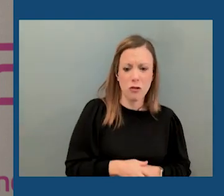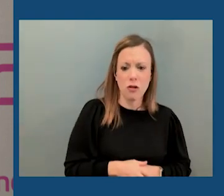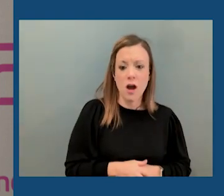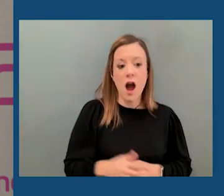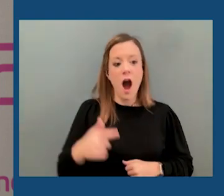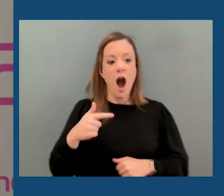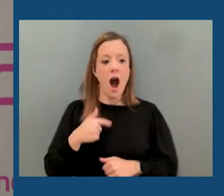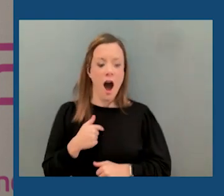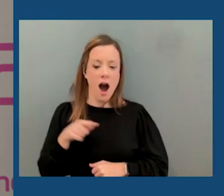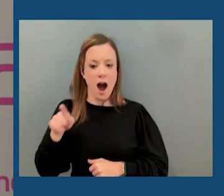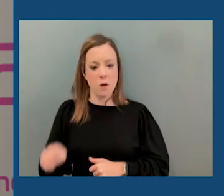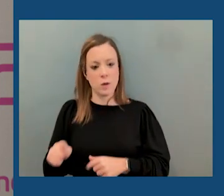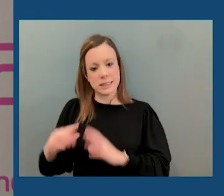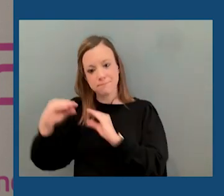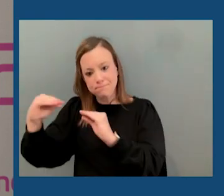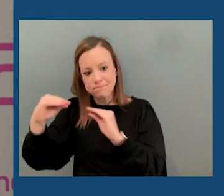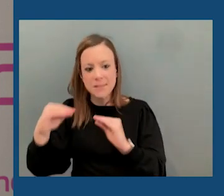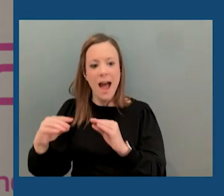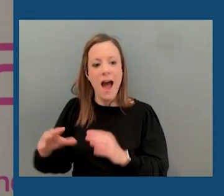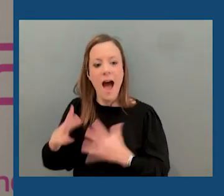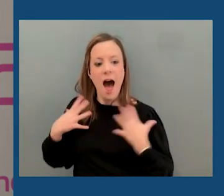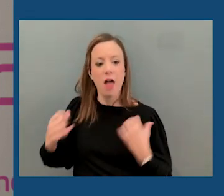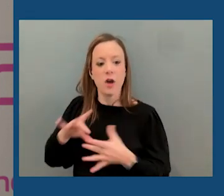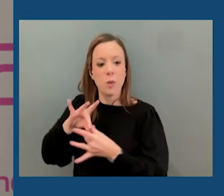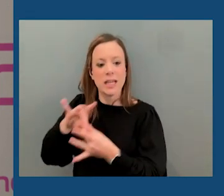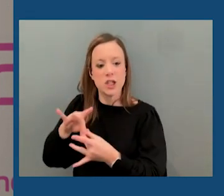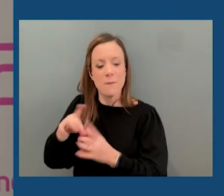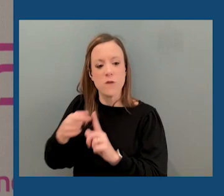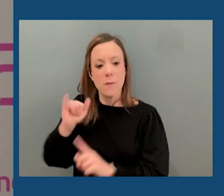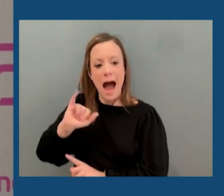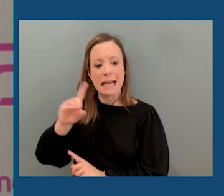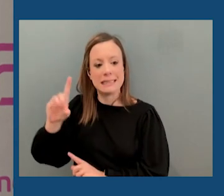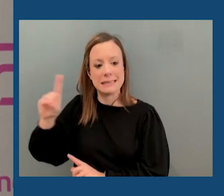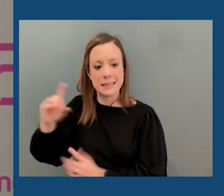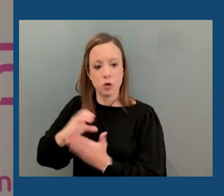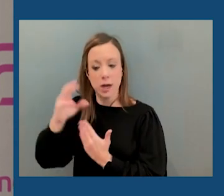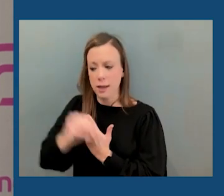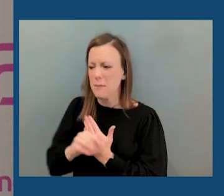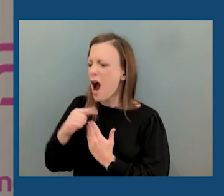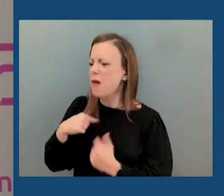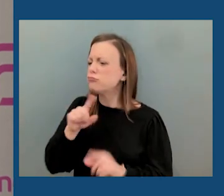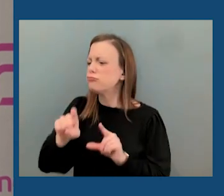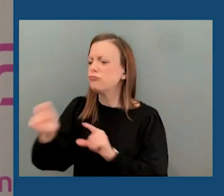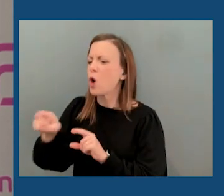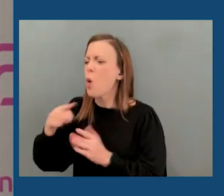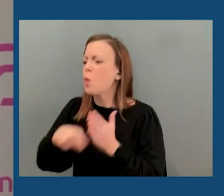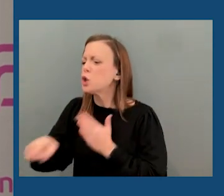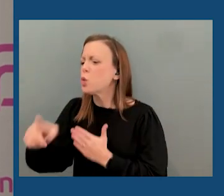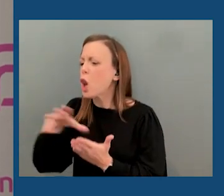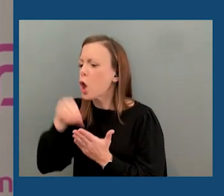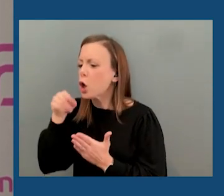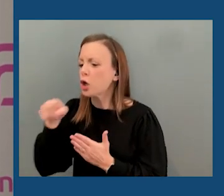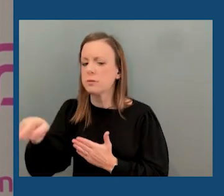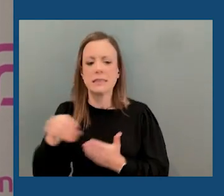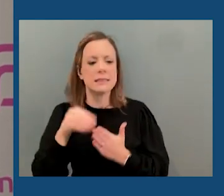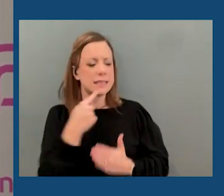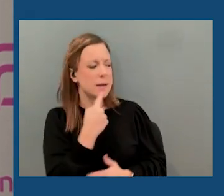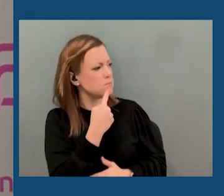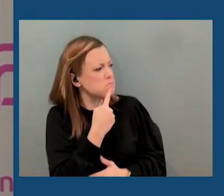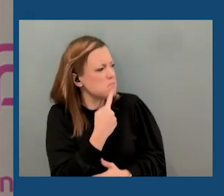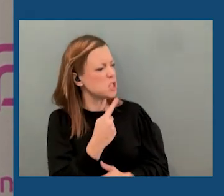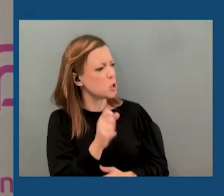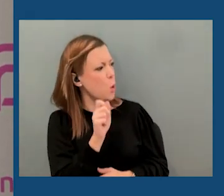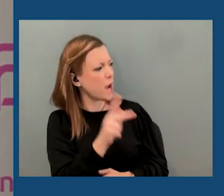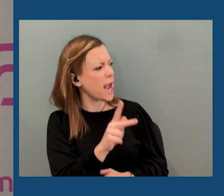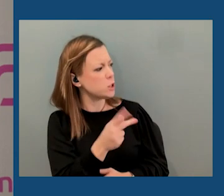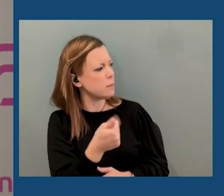healthy relationships when I asked for students to share some things that they learned. A student said, "It's okay to be rejected." A key point